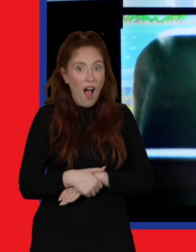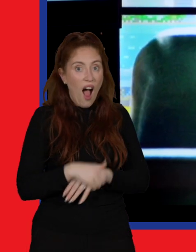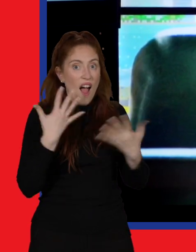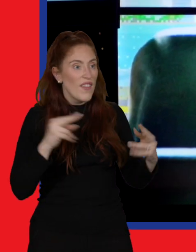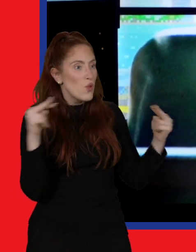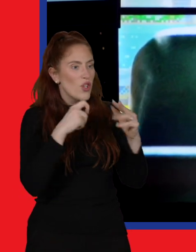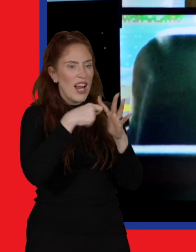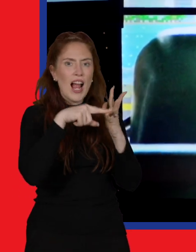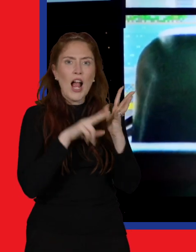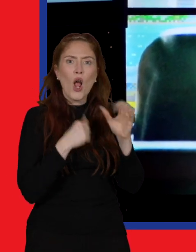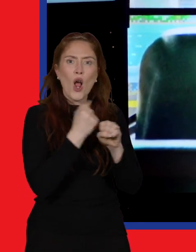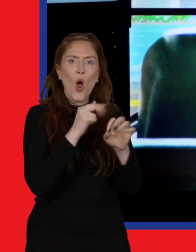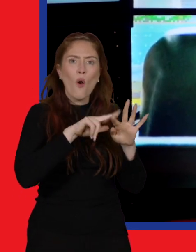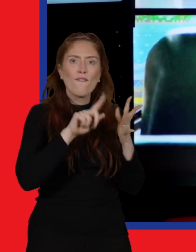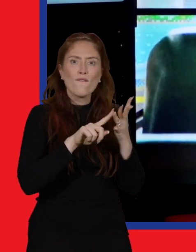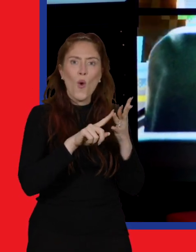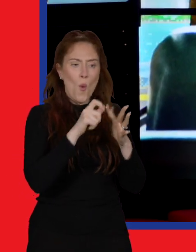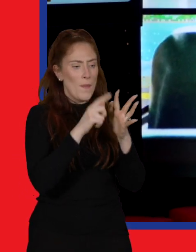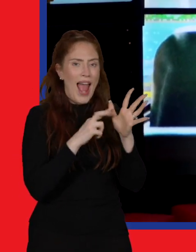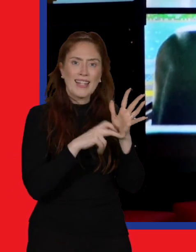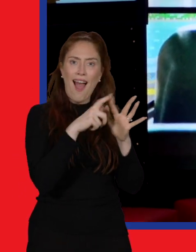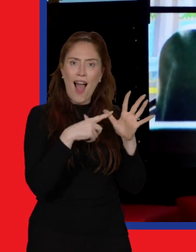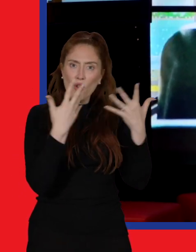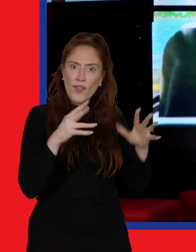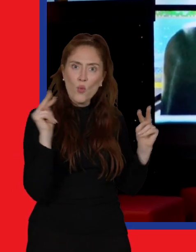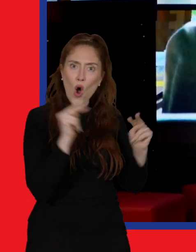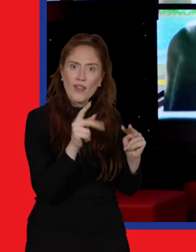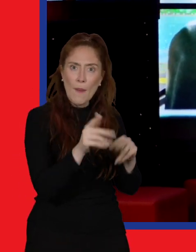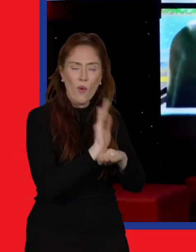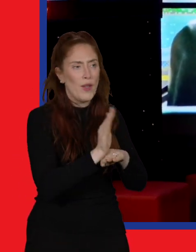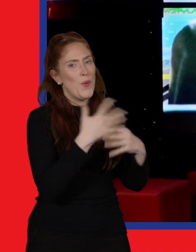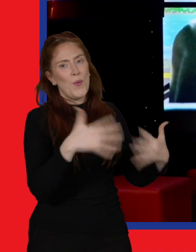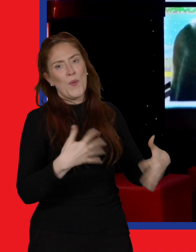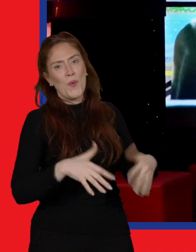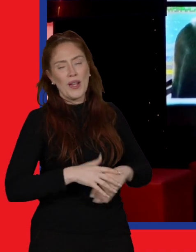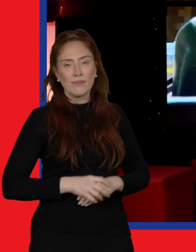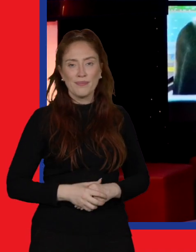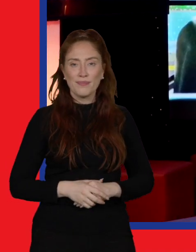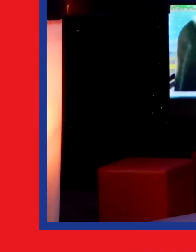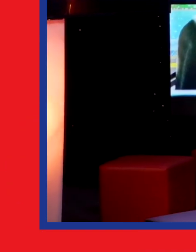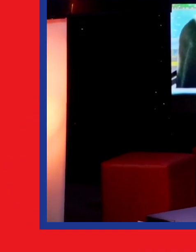like? Yeah, I watched Kung Fu Panda last night. Did you see it? Oh yes, I absolutely loved it.